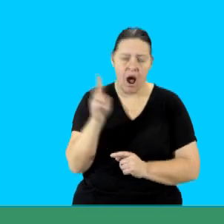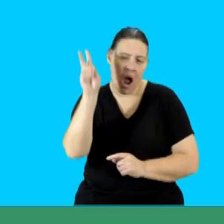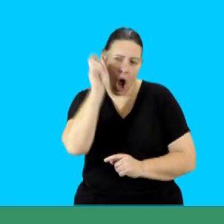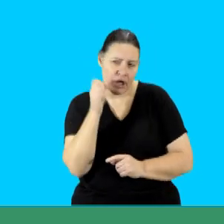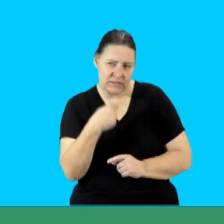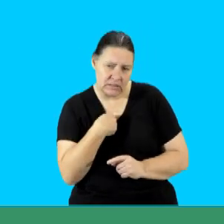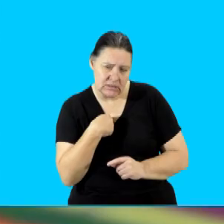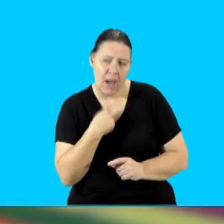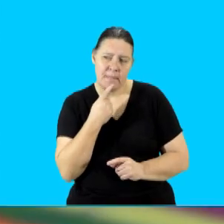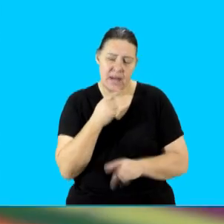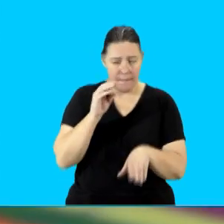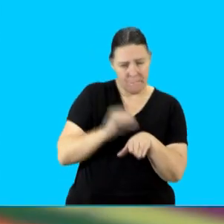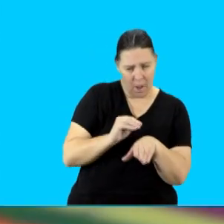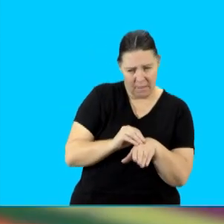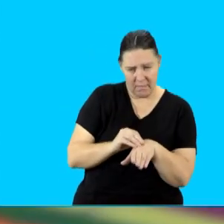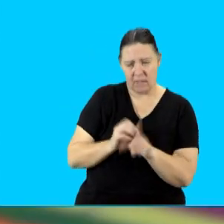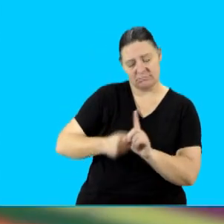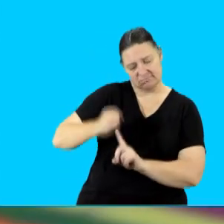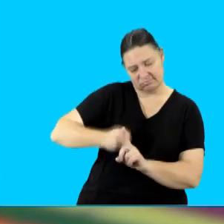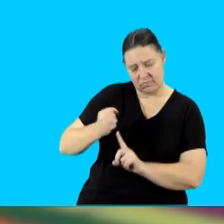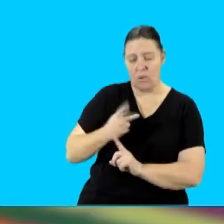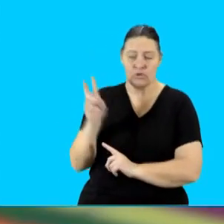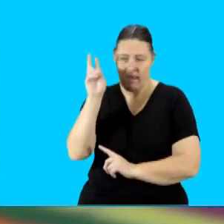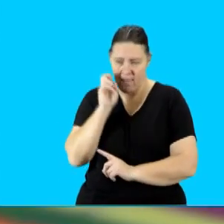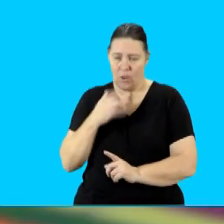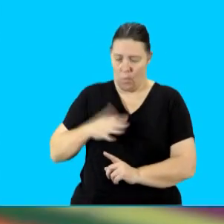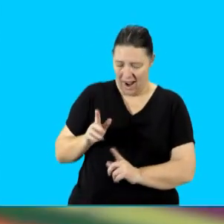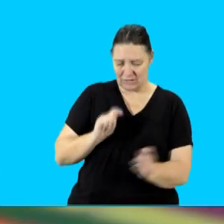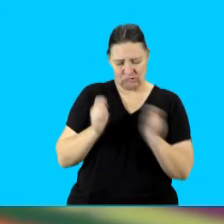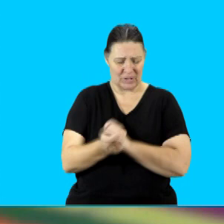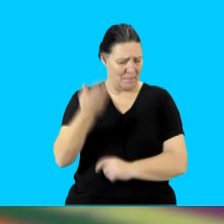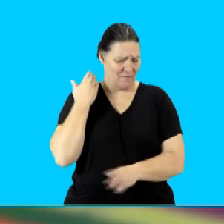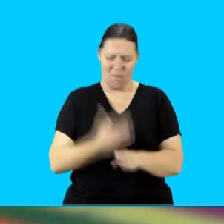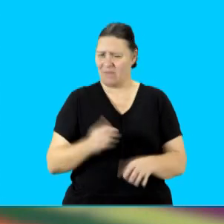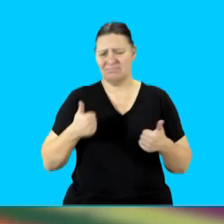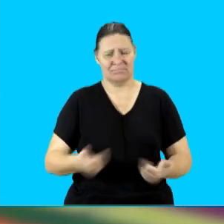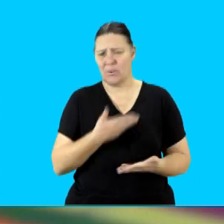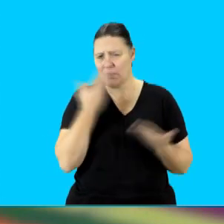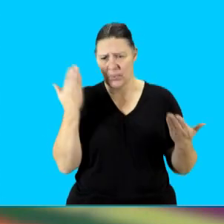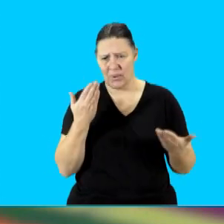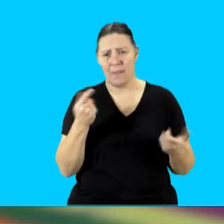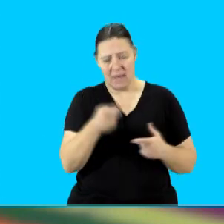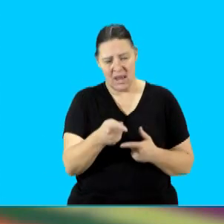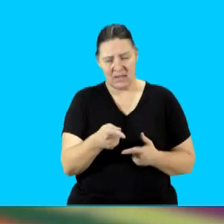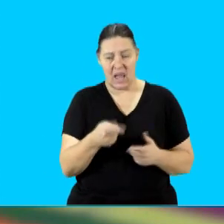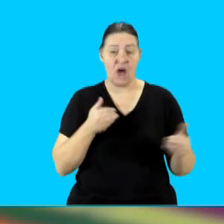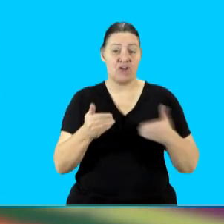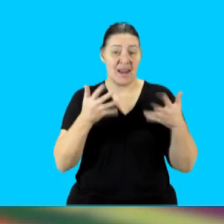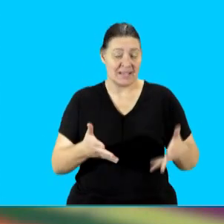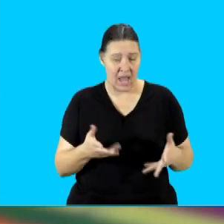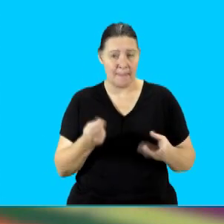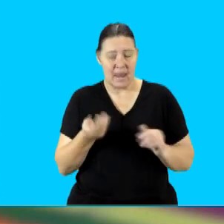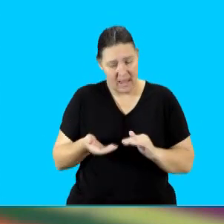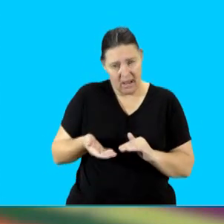business challenges. So they lobby because they want change. It's either their regulator has increased prices. Now the